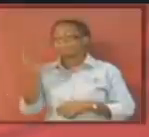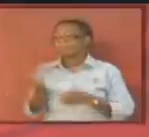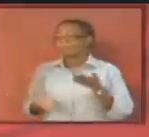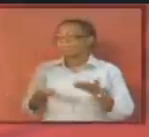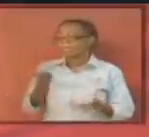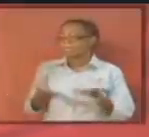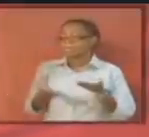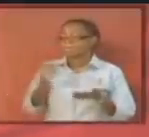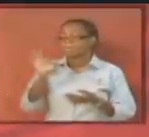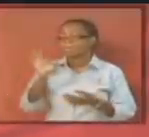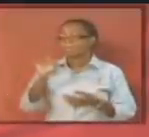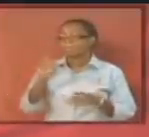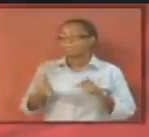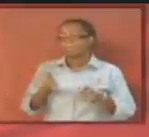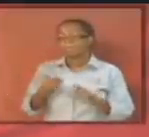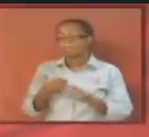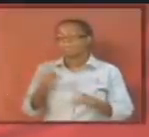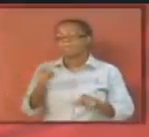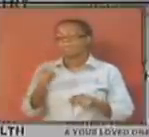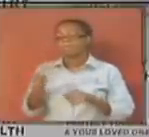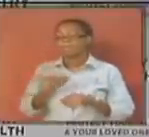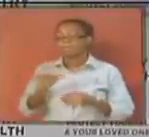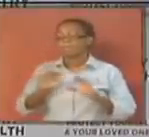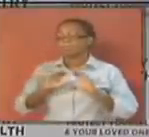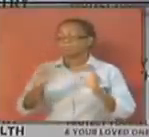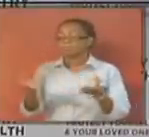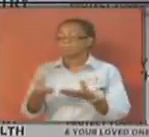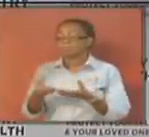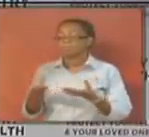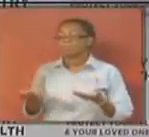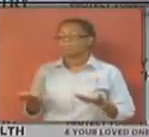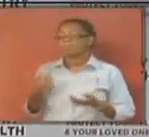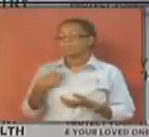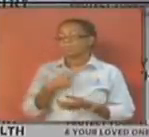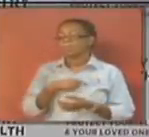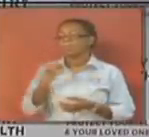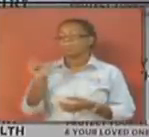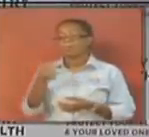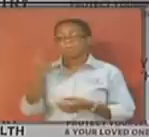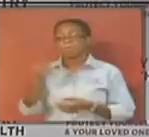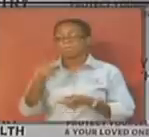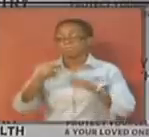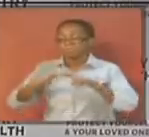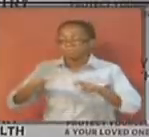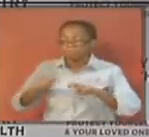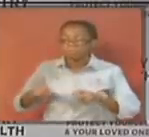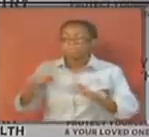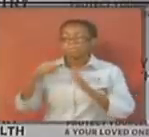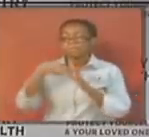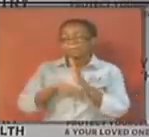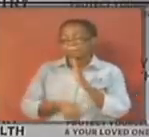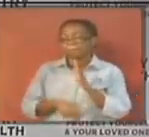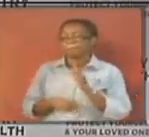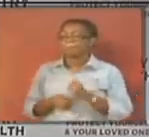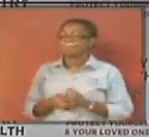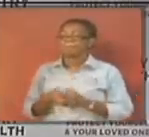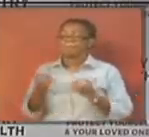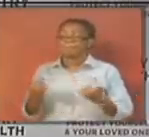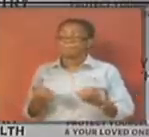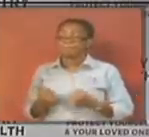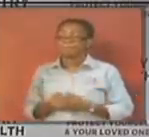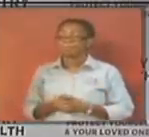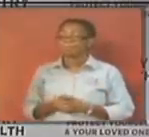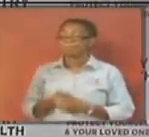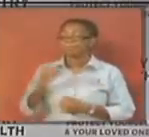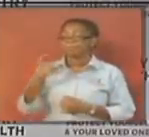so that's why we have to look at that. Okay, thank you. Yeah, so I would have read part of the article. So what I think the